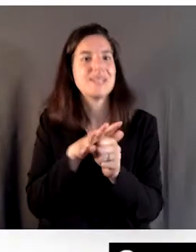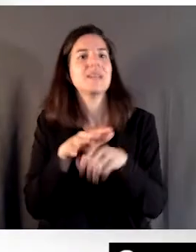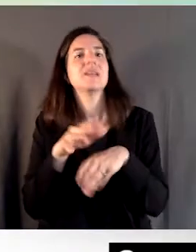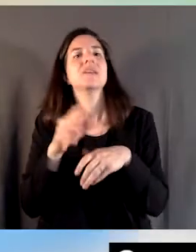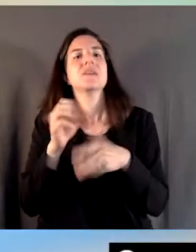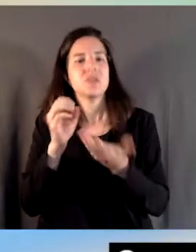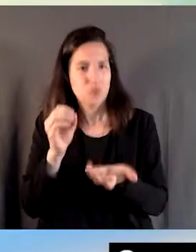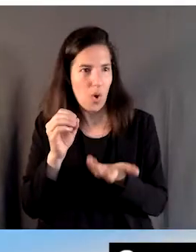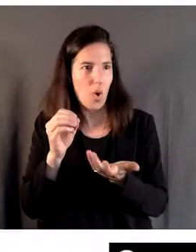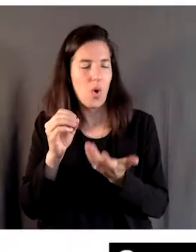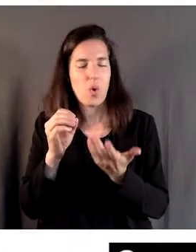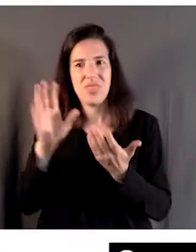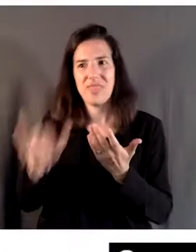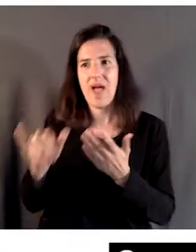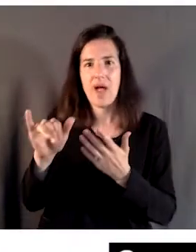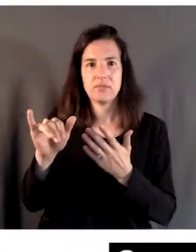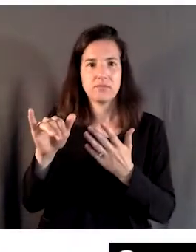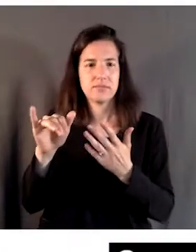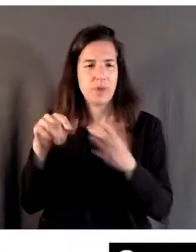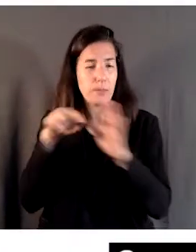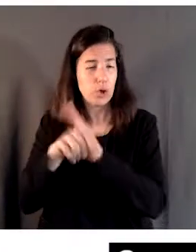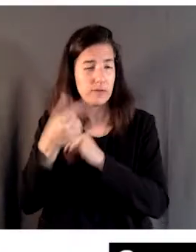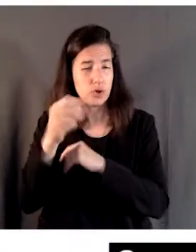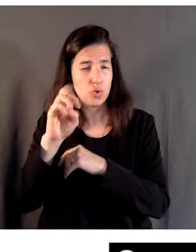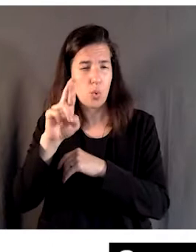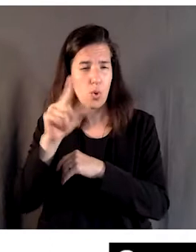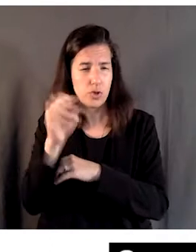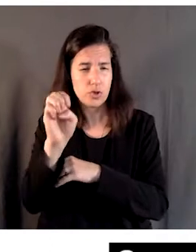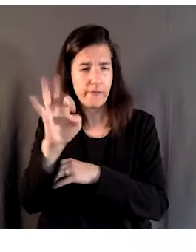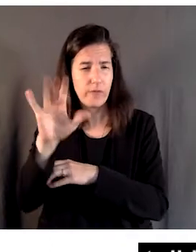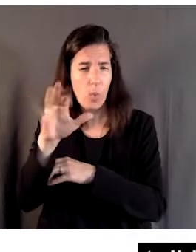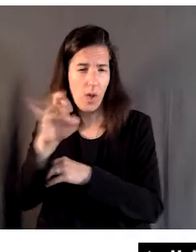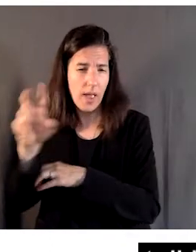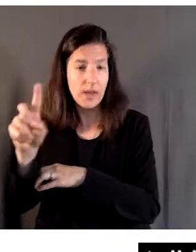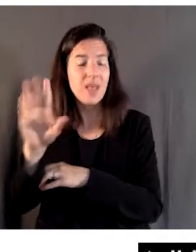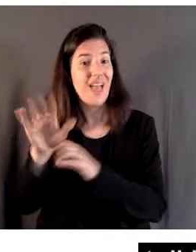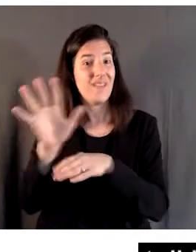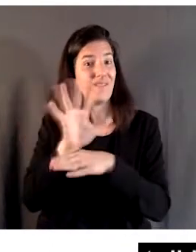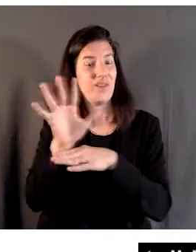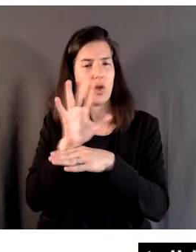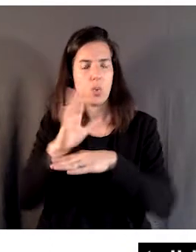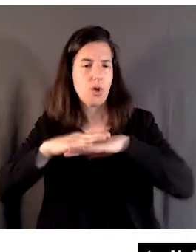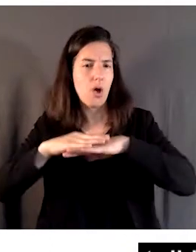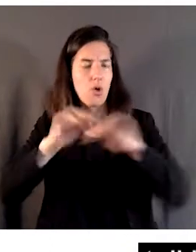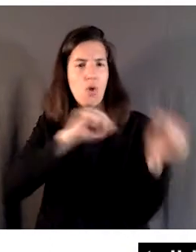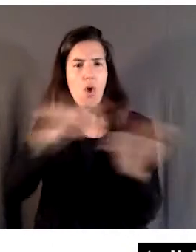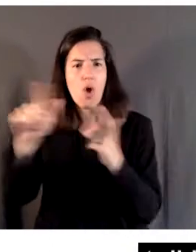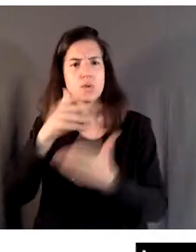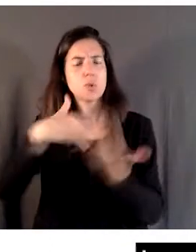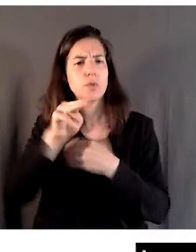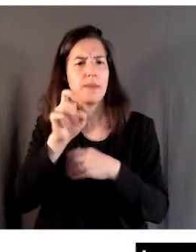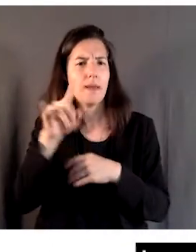of George Floyd on every platform. And so talking about these things, folks were